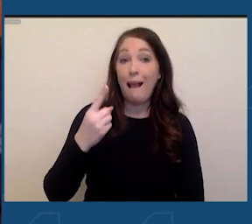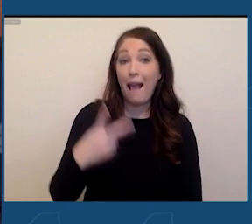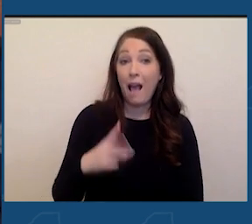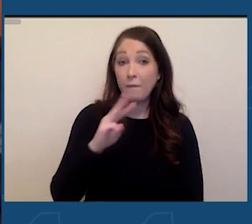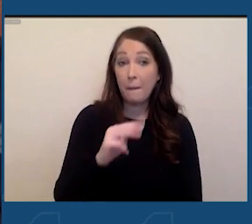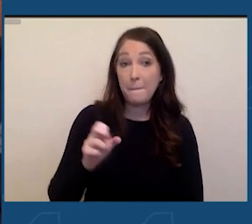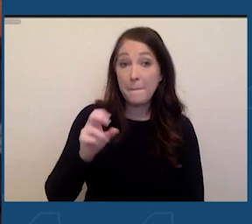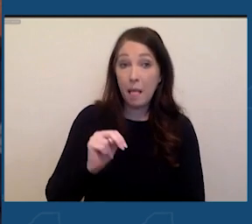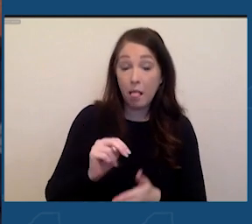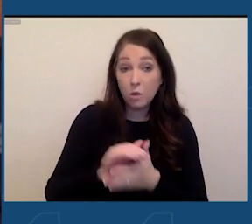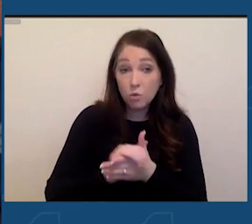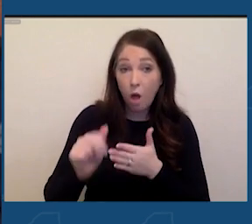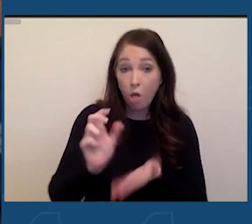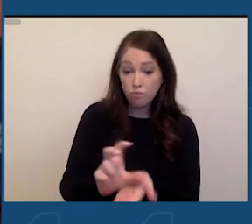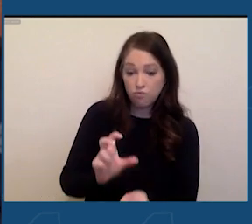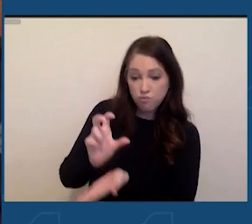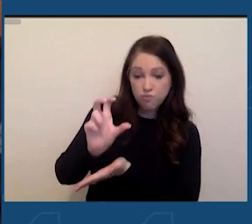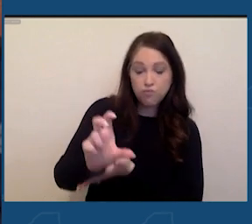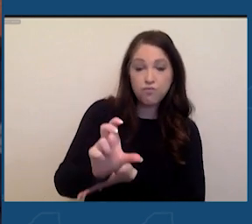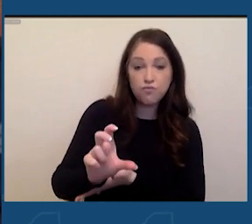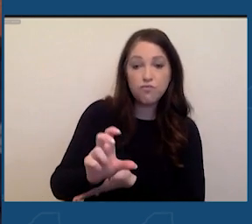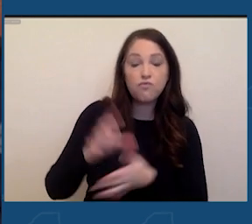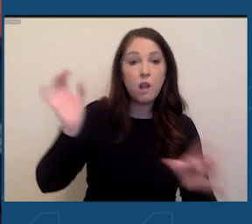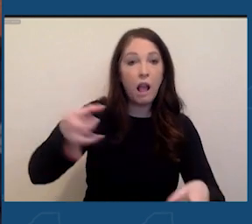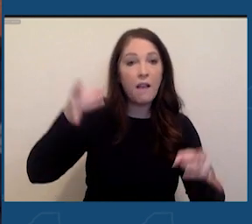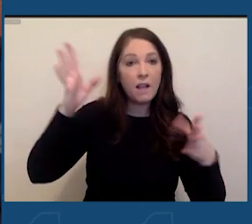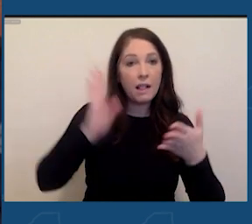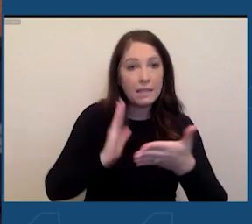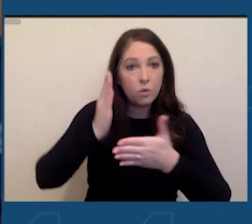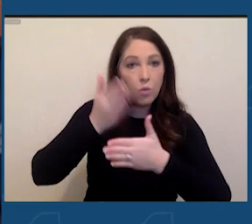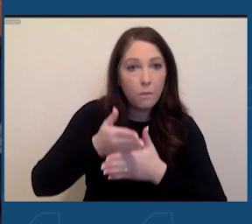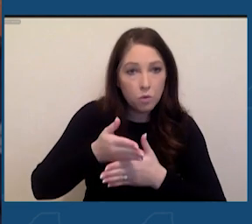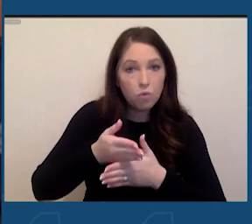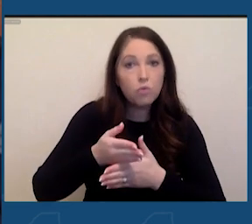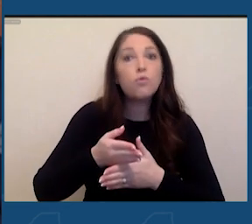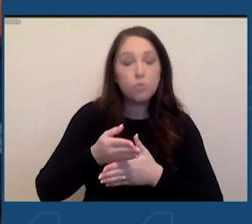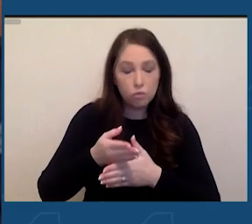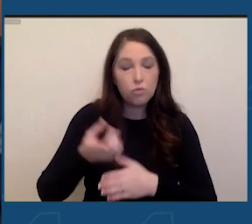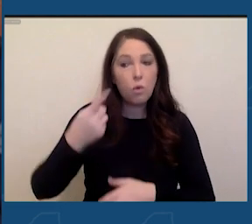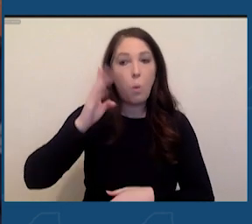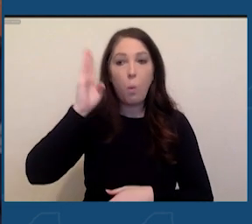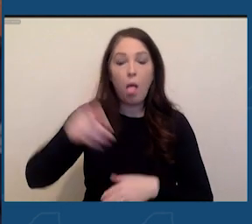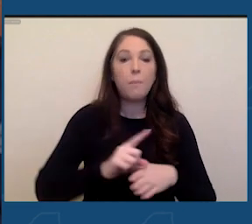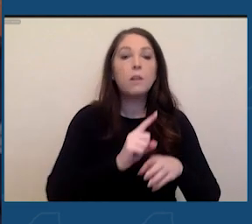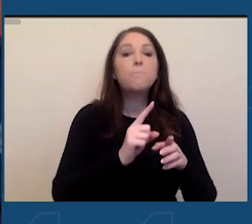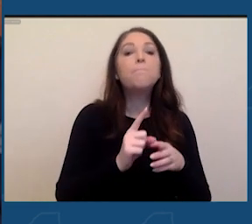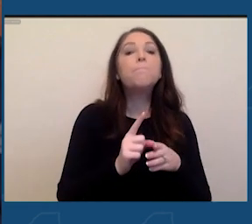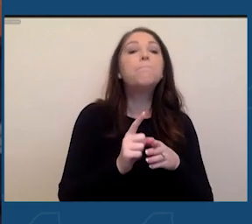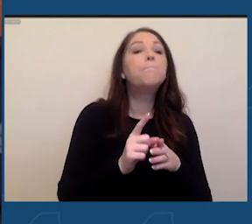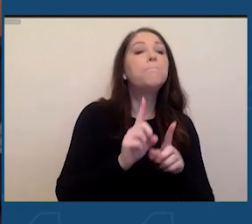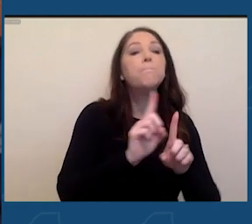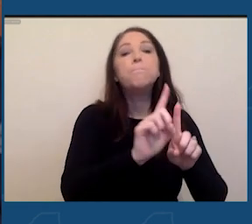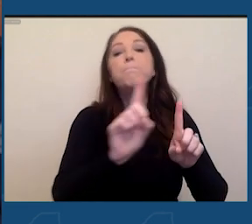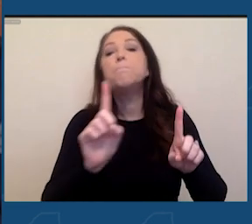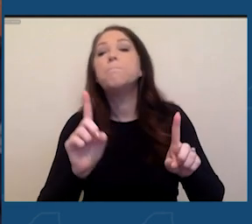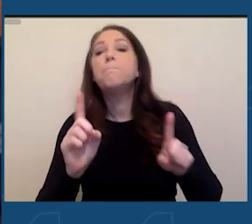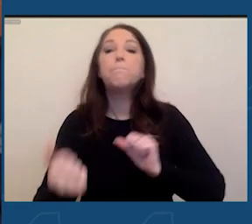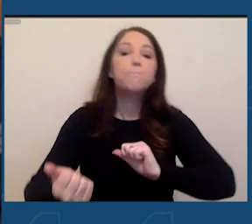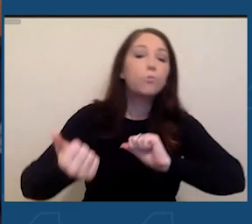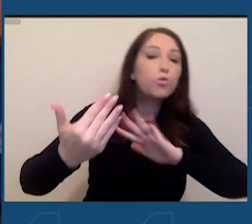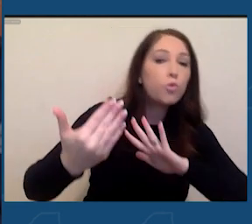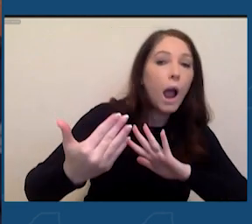interrupters, credible messengers that are going to be there in the community to address and